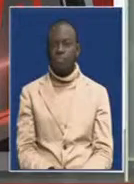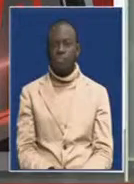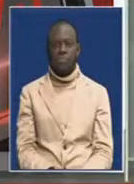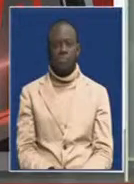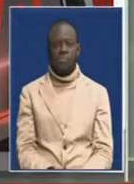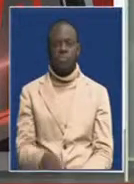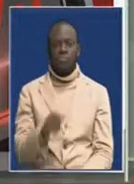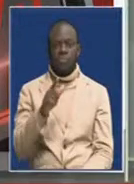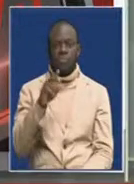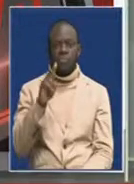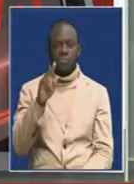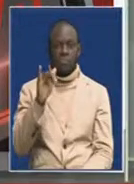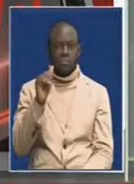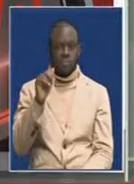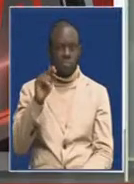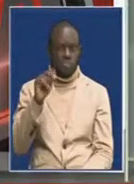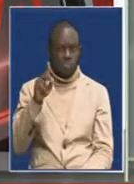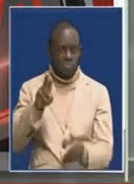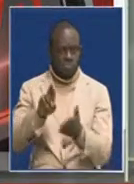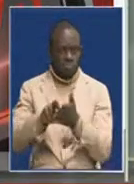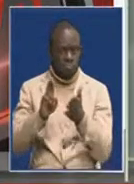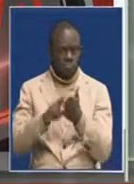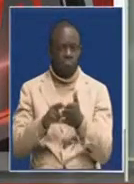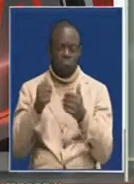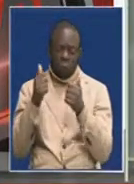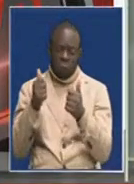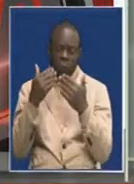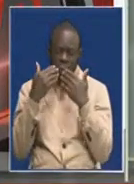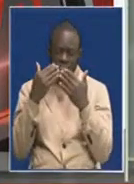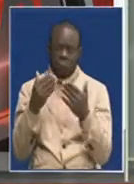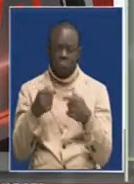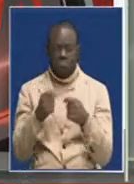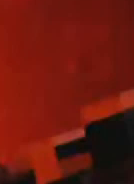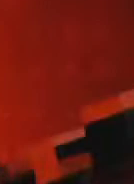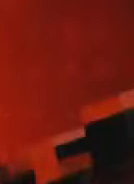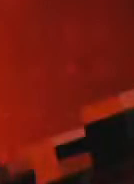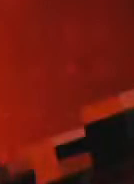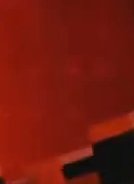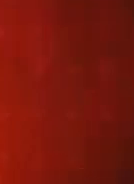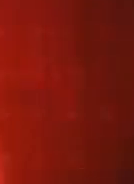Thank you, Luyando, for that report. We take another break. More after that.